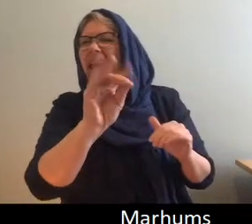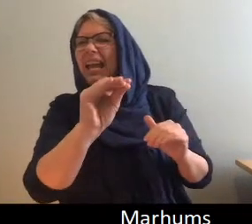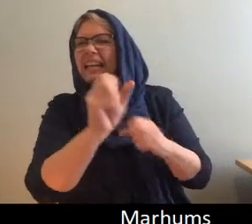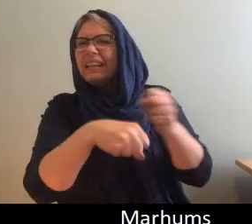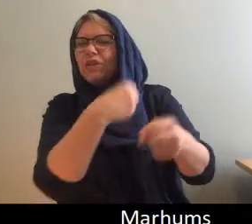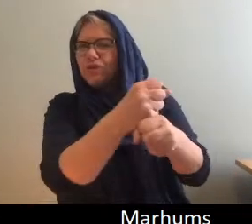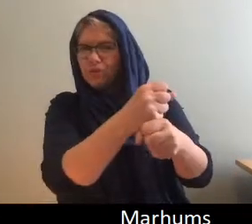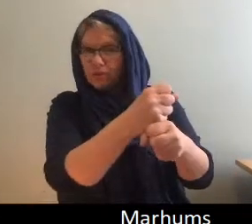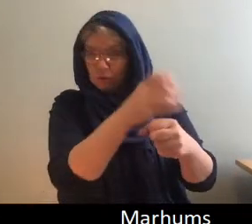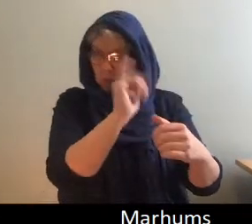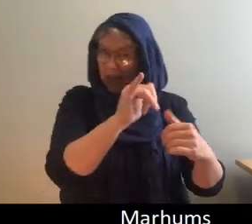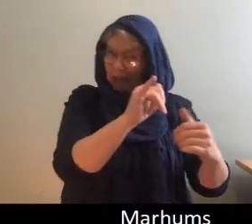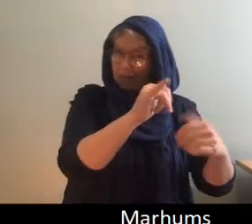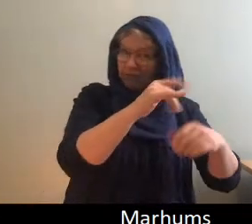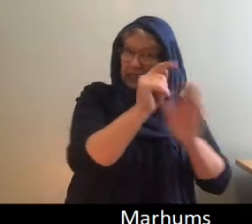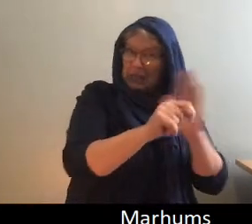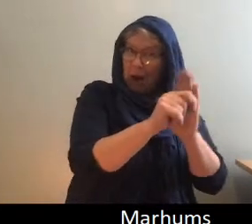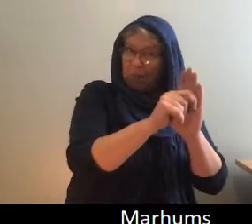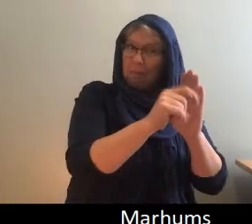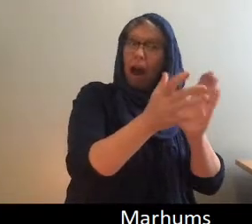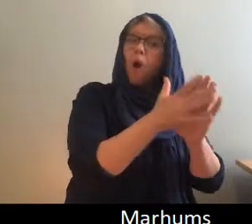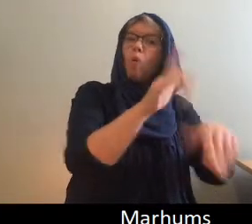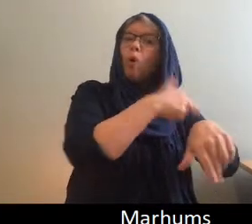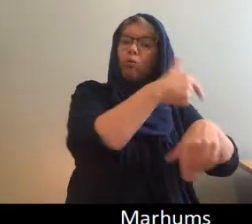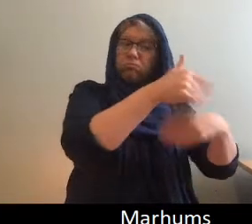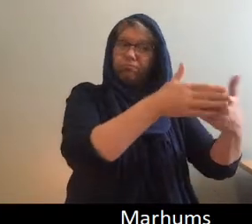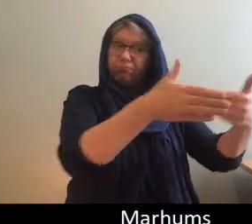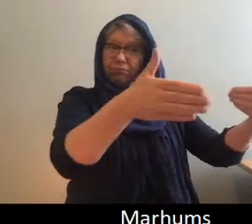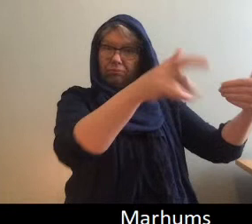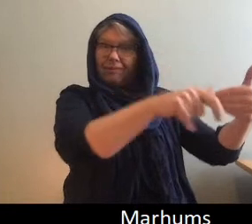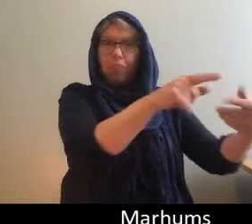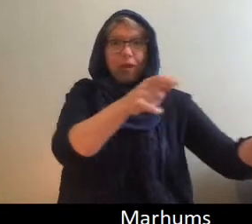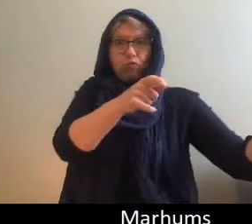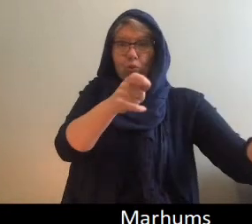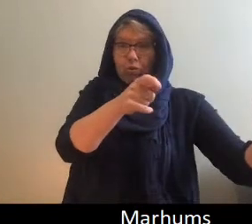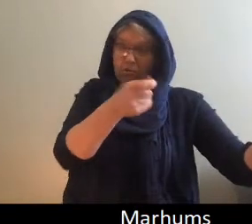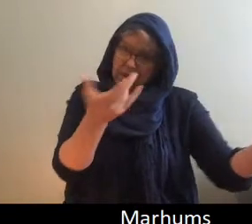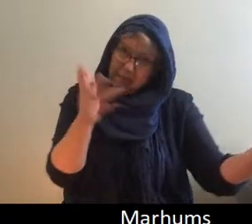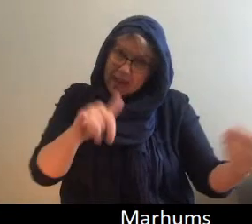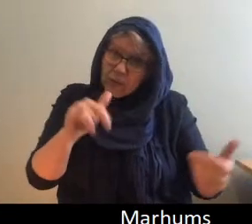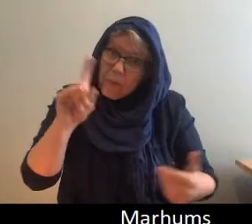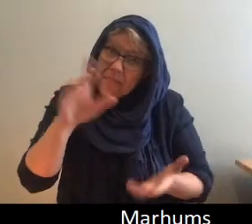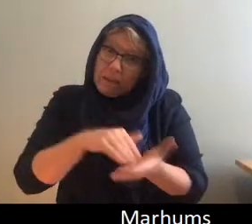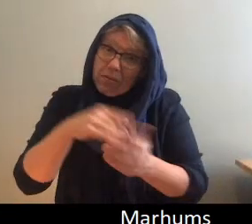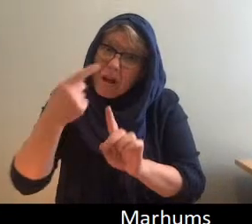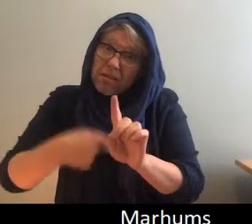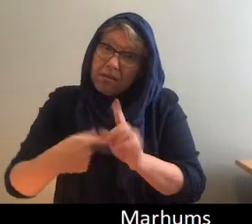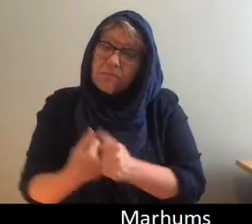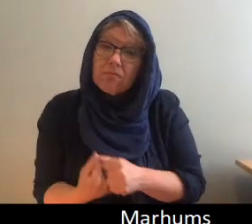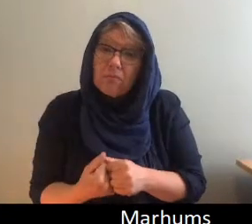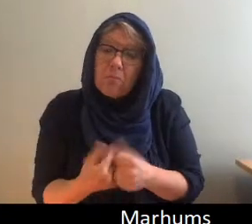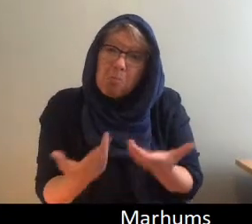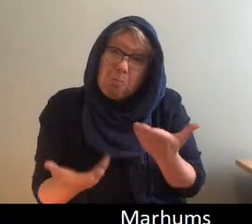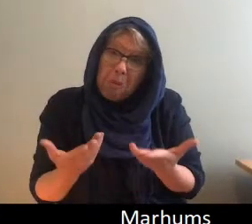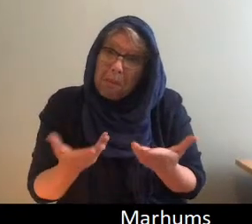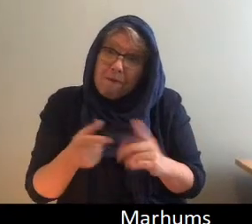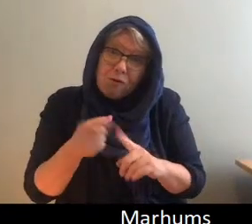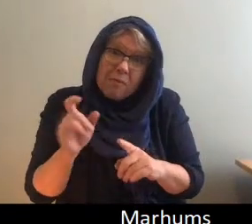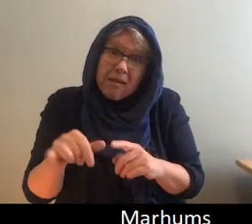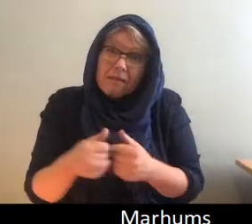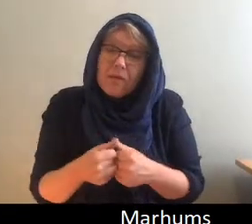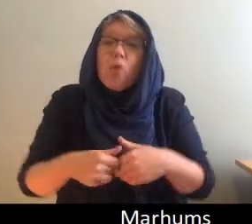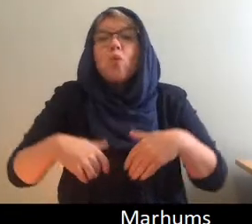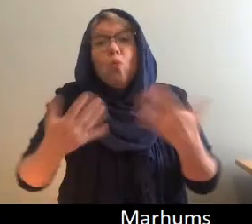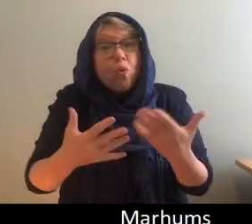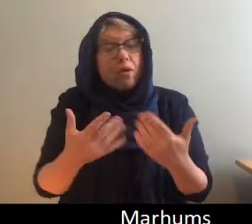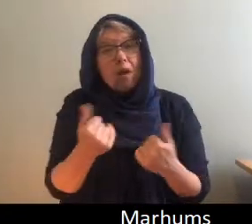1,000 months, you know, basically their whole life, and their thawab and their divine reward was you know, with Allah and the respective prophets of the time.